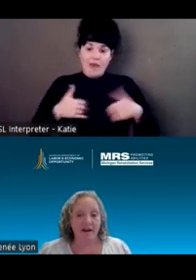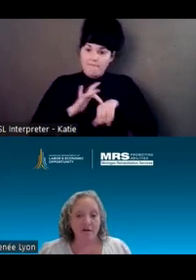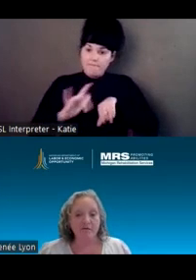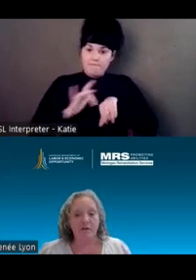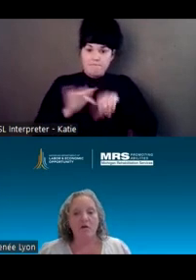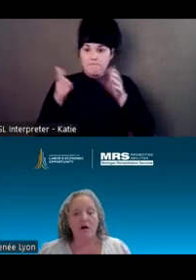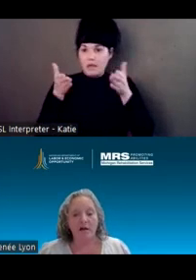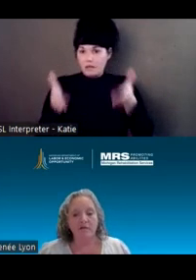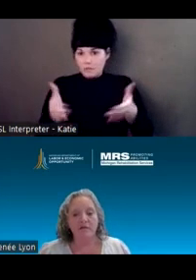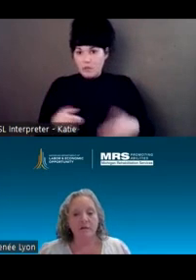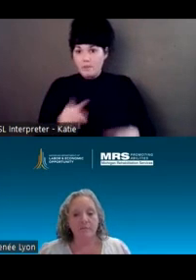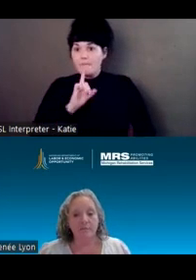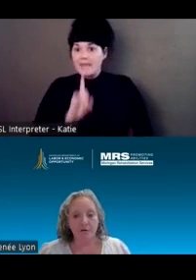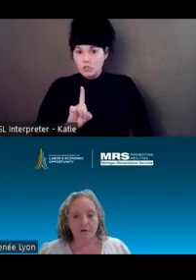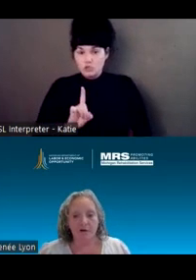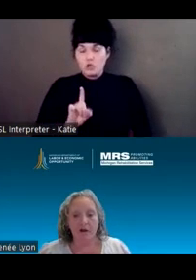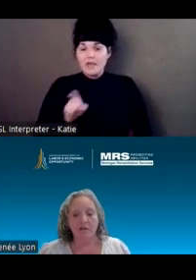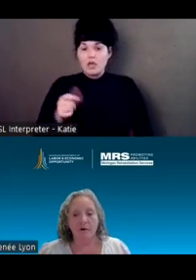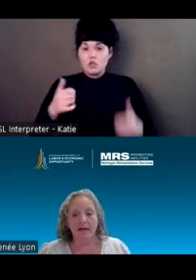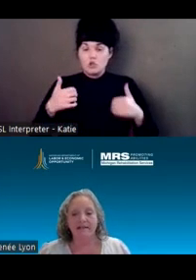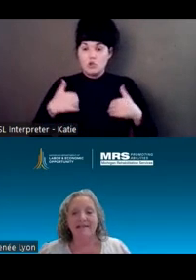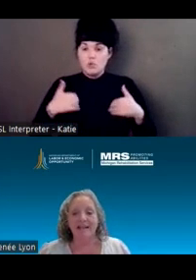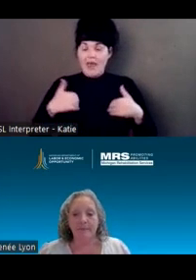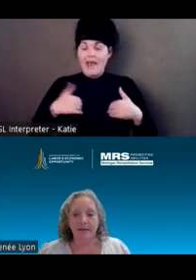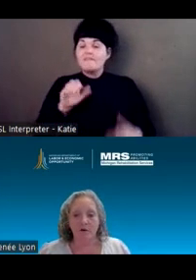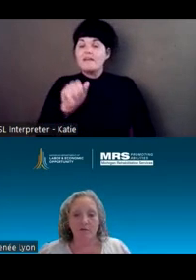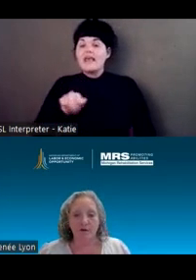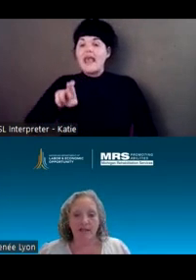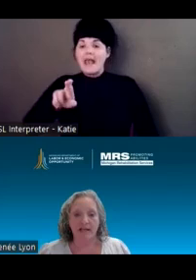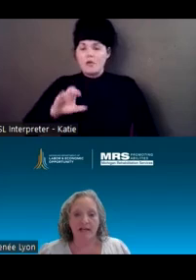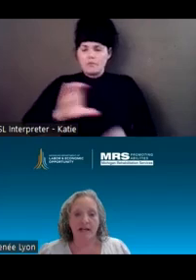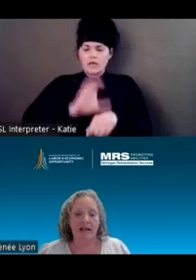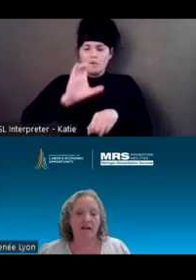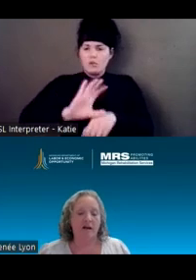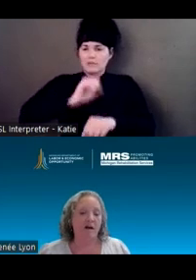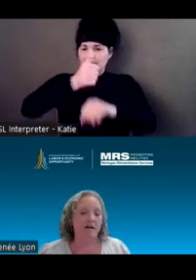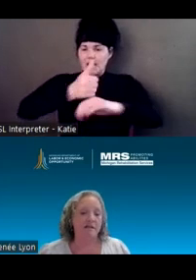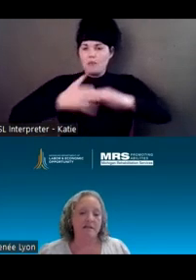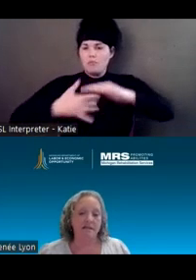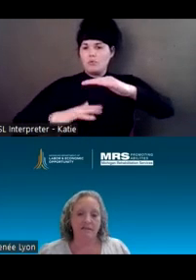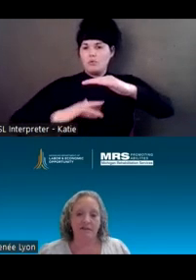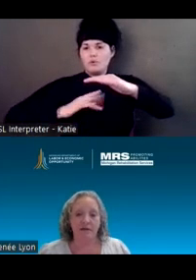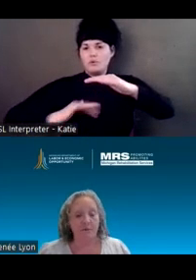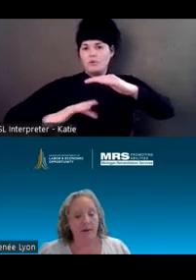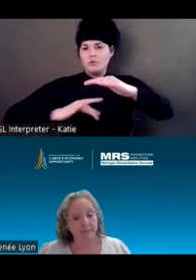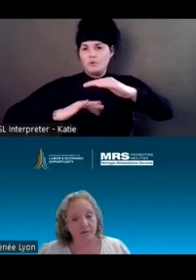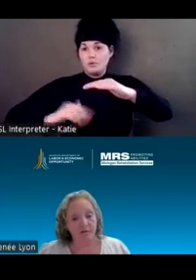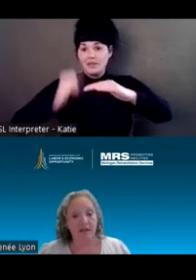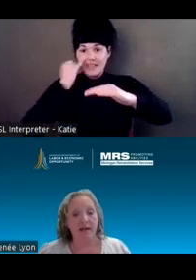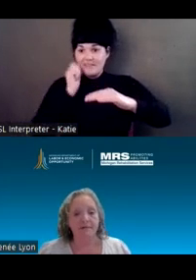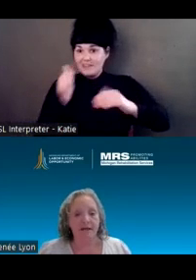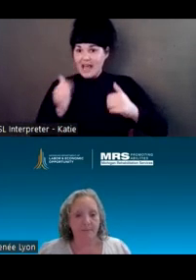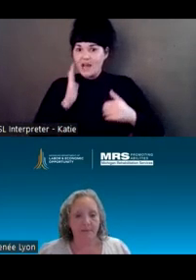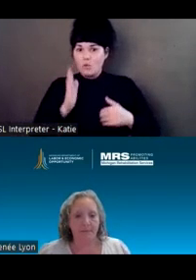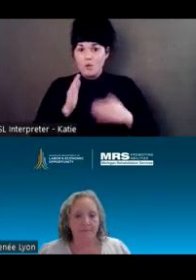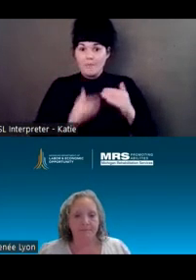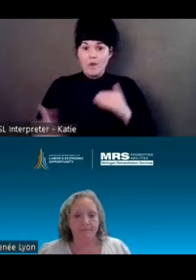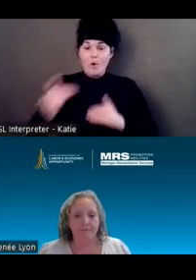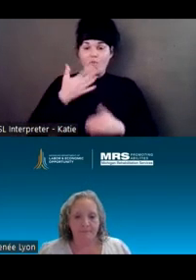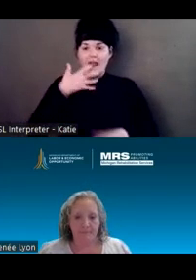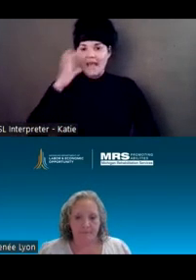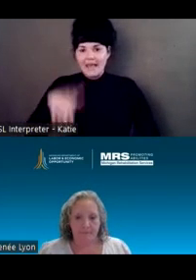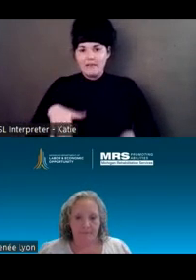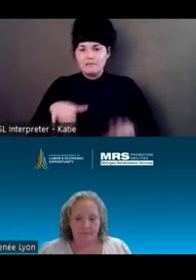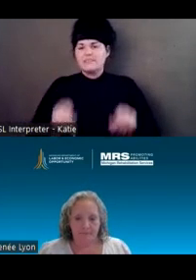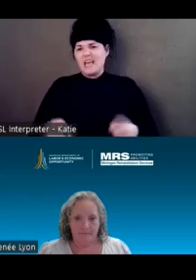is airflow under the computer. Otherwise, it may overheat and cause significant problems for the laptop.